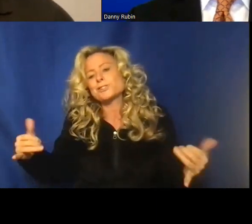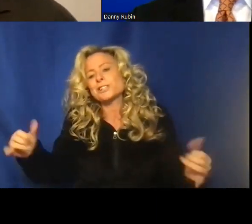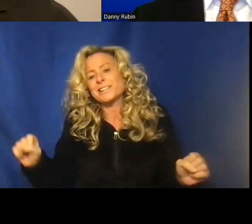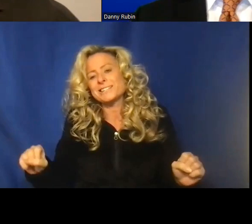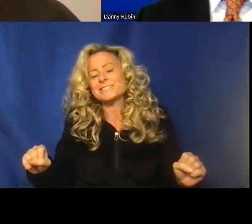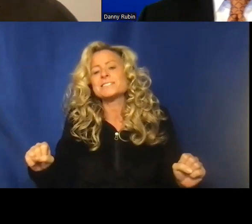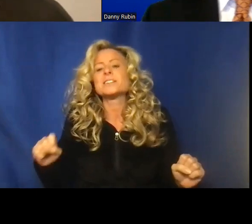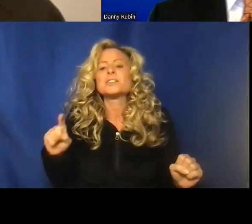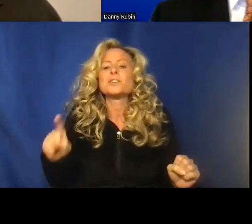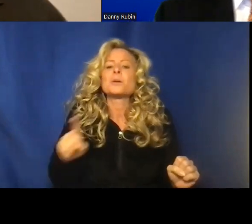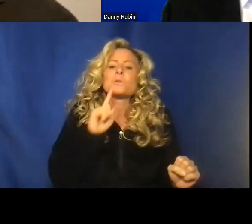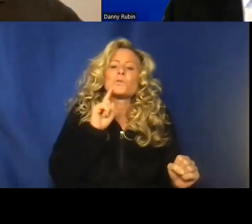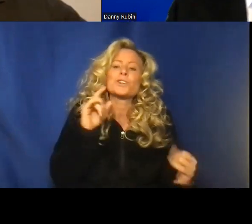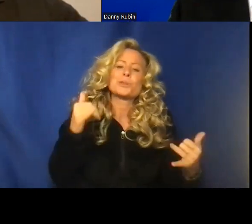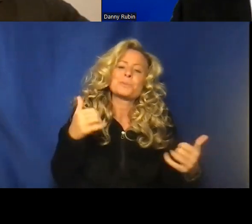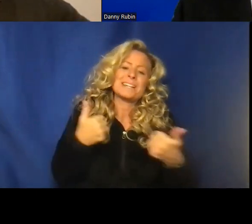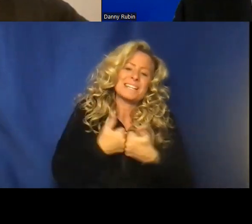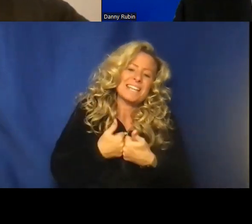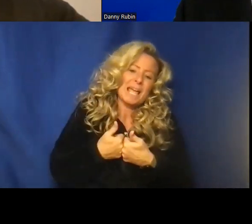real money, but you're playing a game,